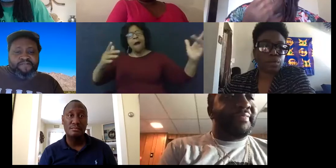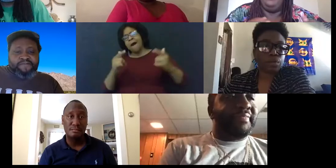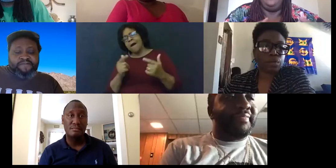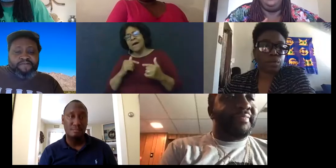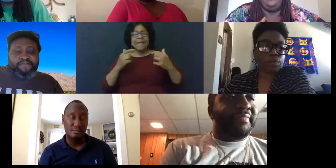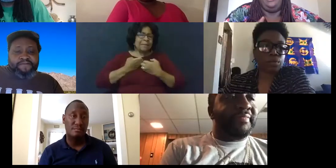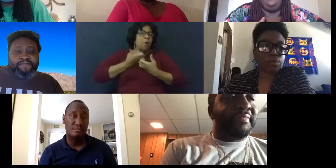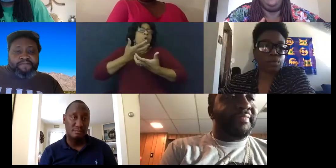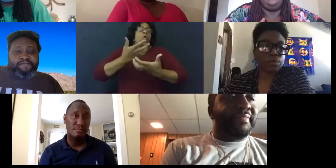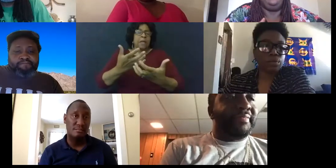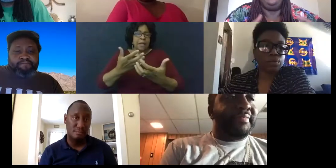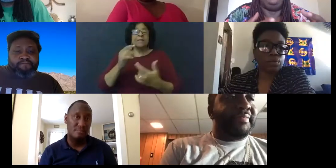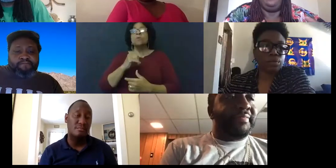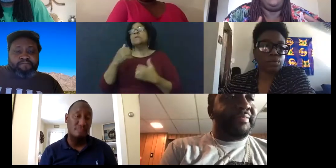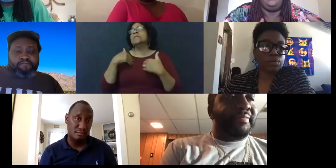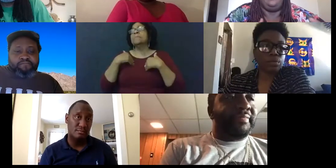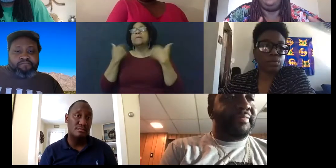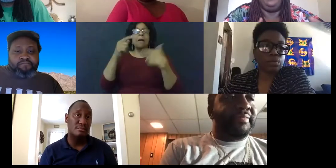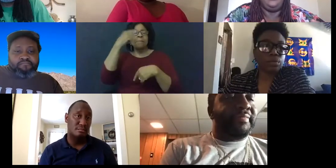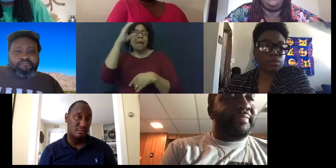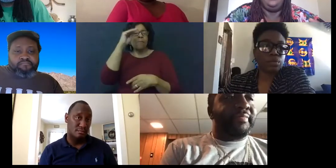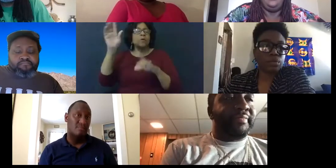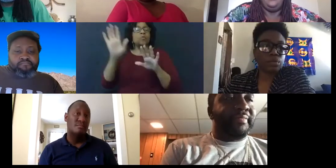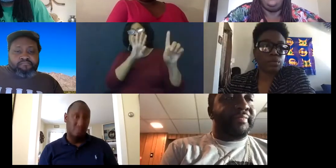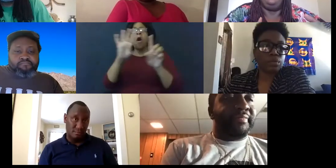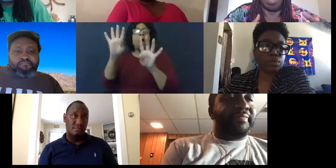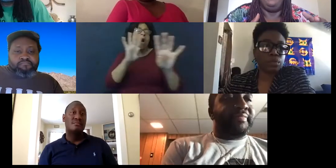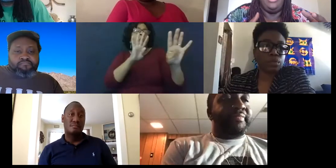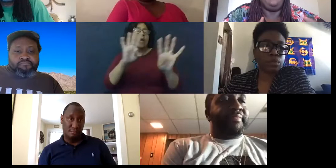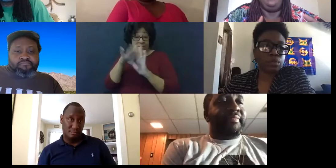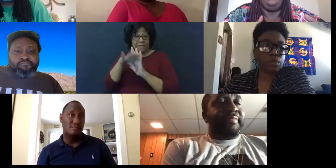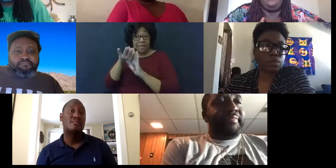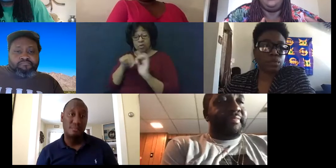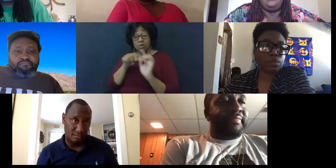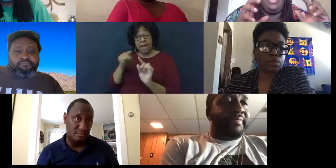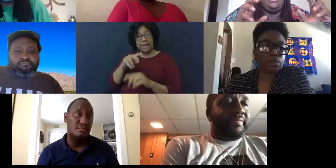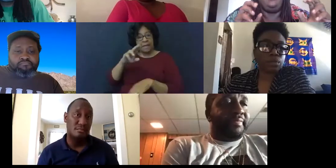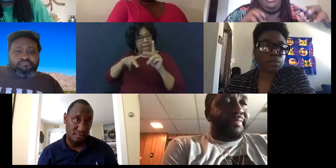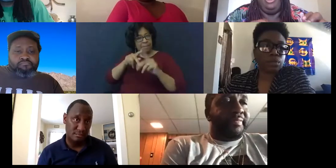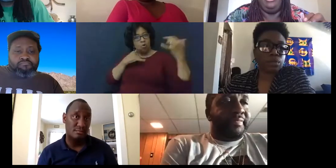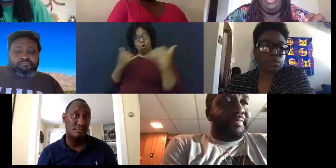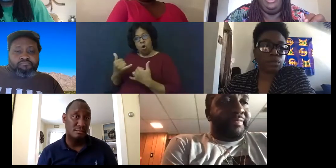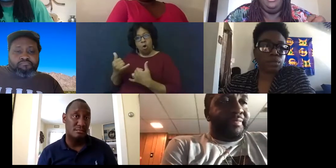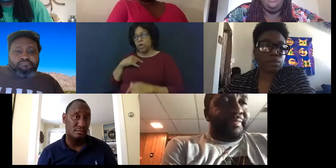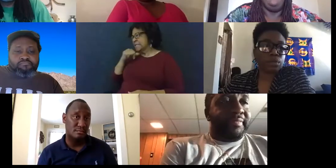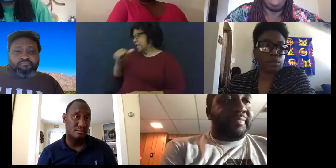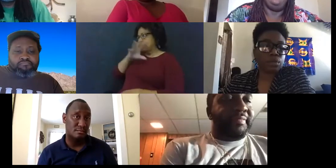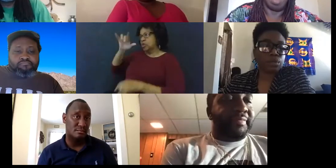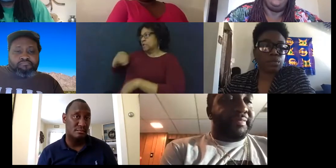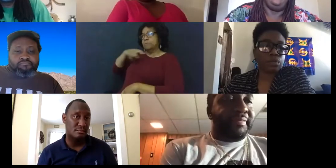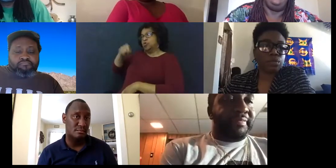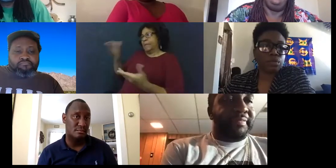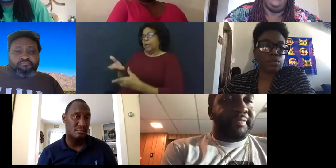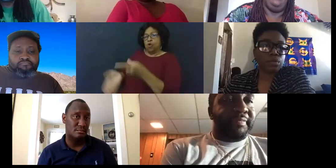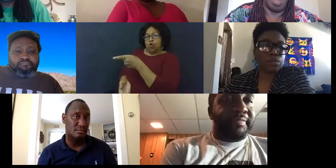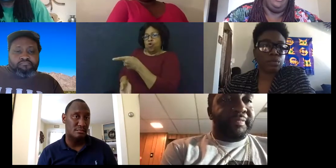of a group of young Black boys who were just walking down the street and neighbors called the police because they didn't belong there. And we keep